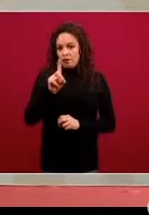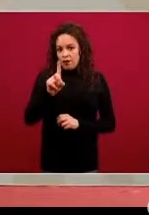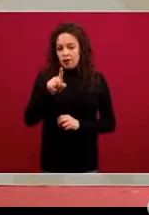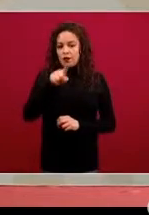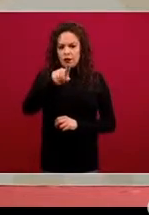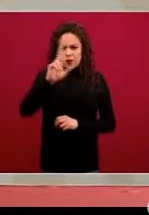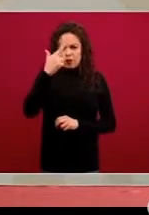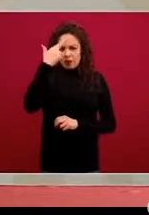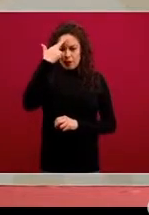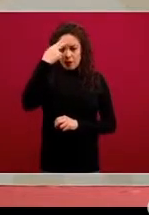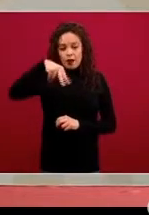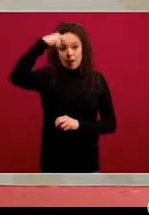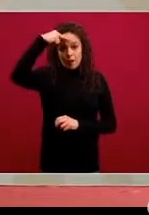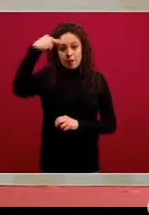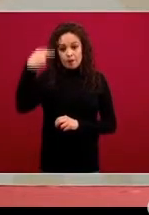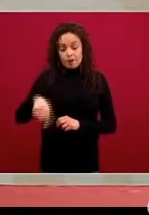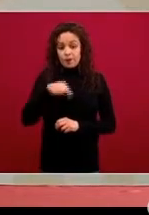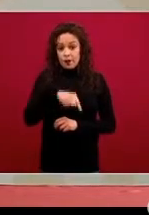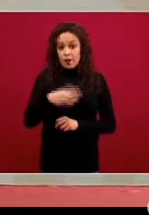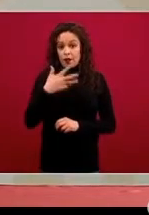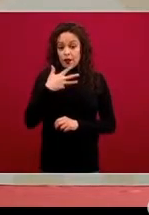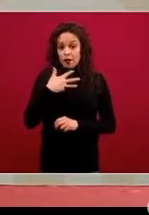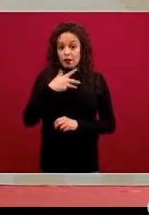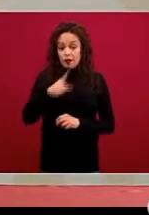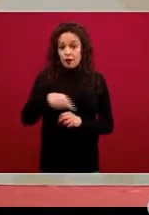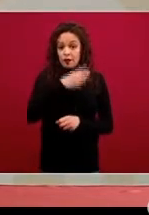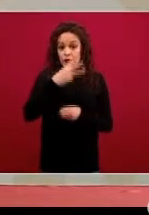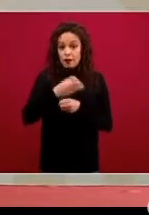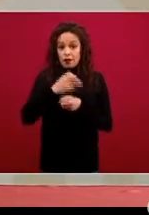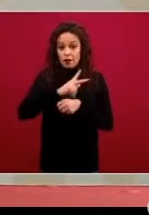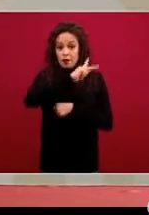was selected by WHO